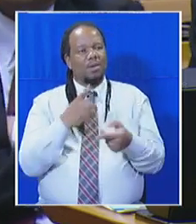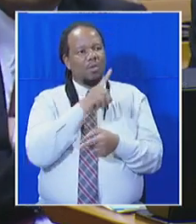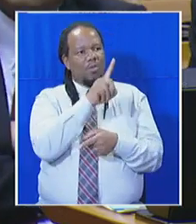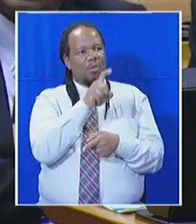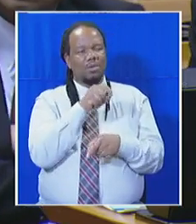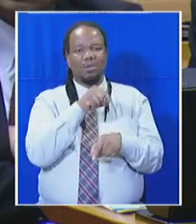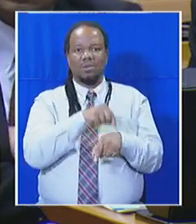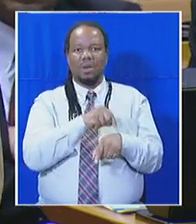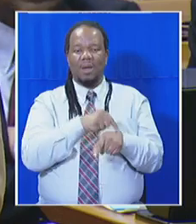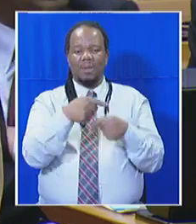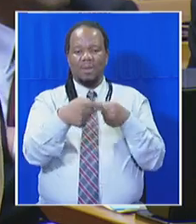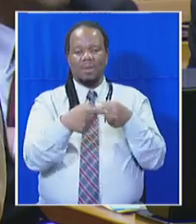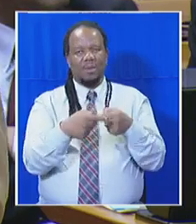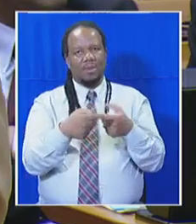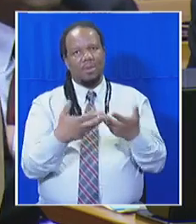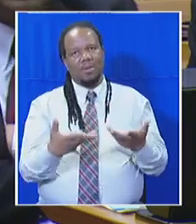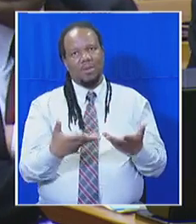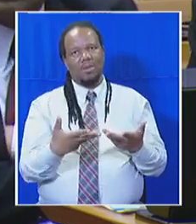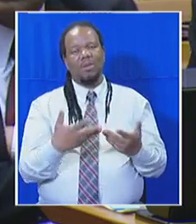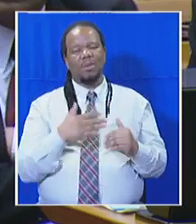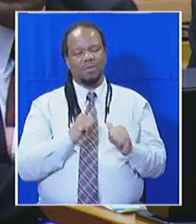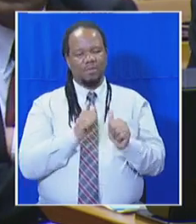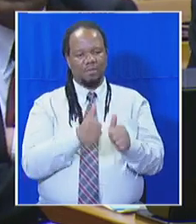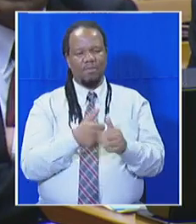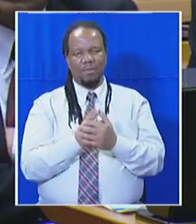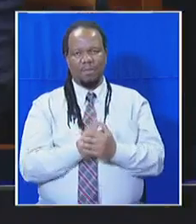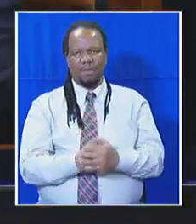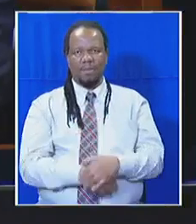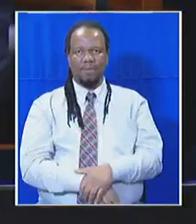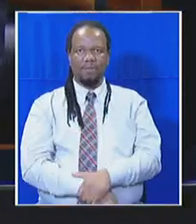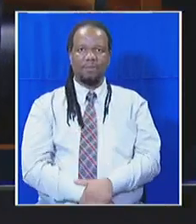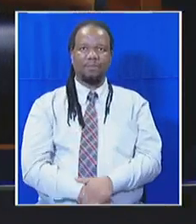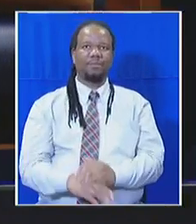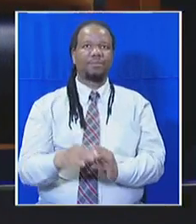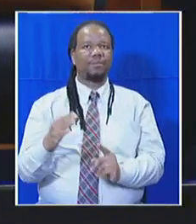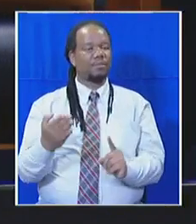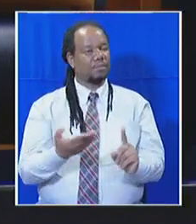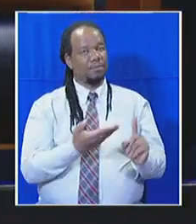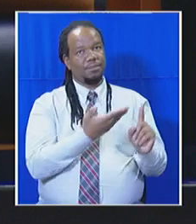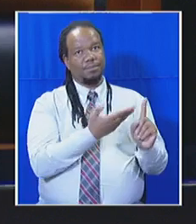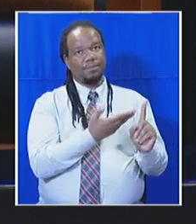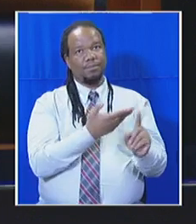very limited, and I think you should order that we proceed. Yes. Honorable Pandu.